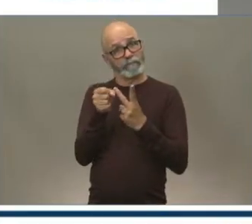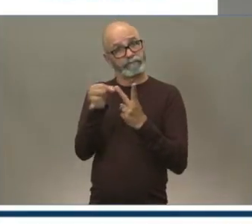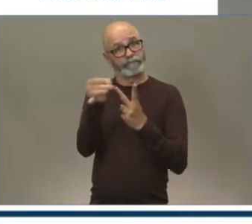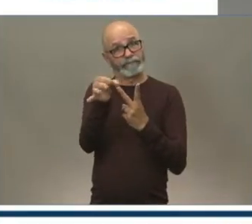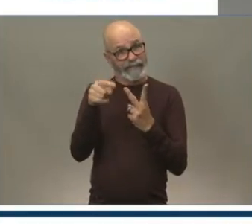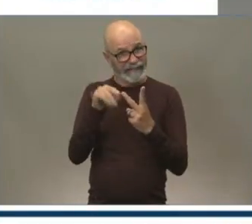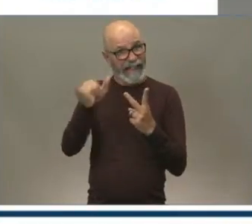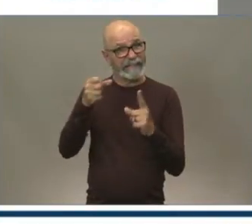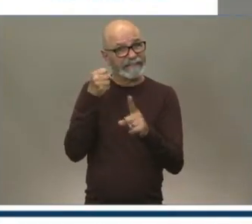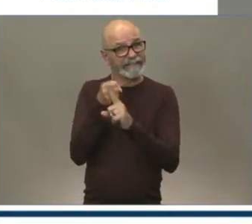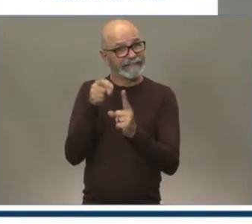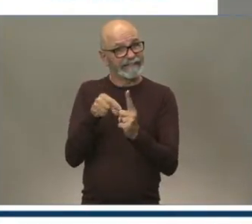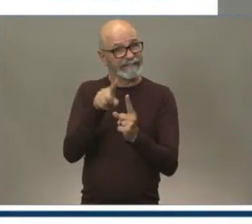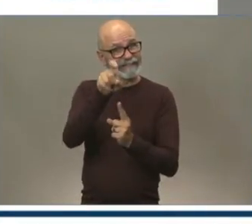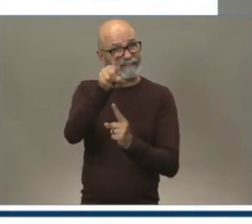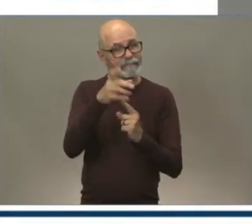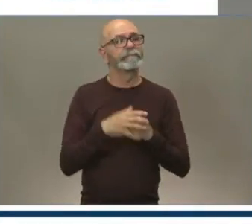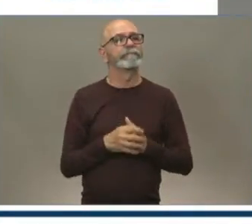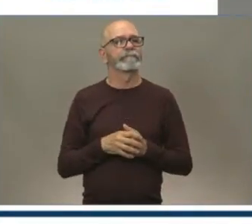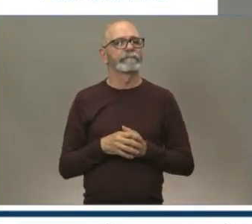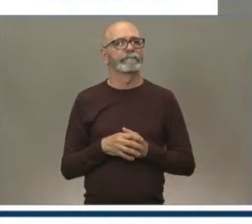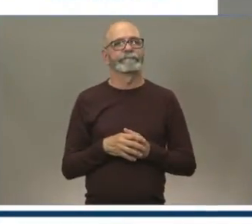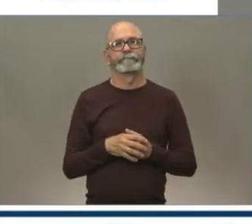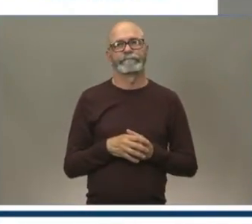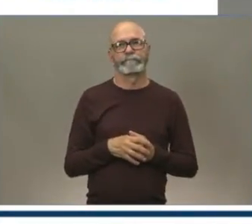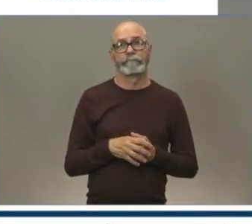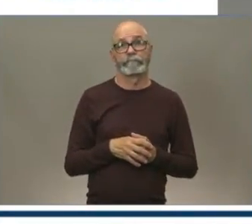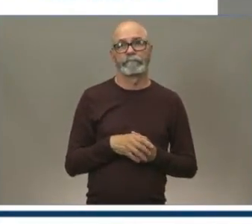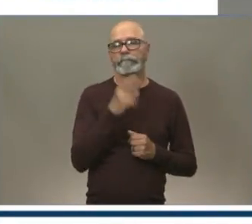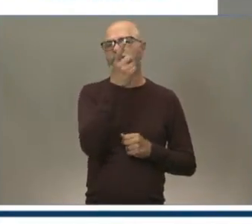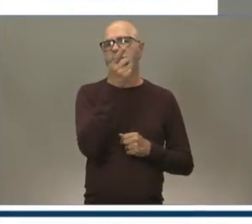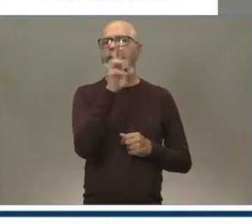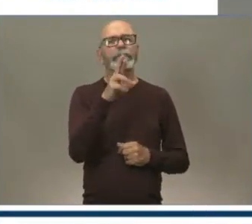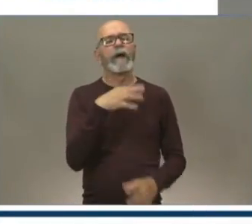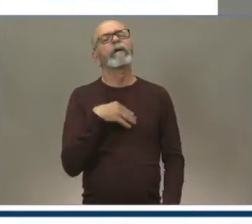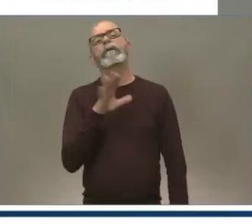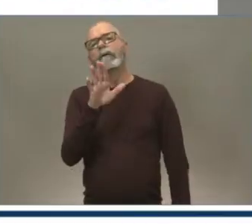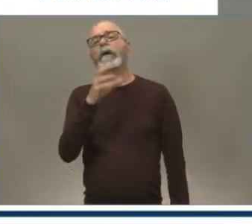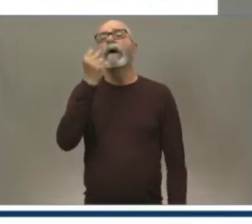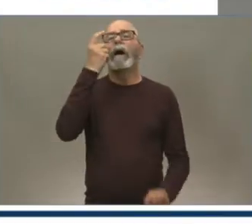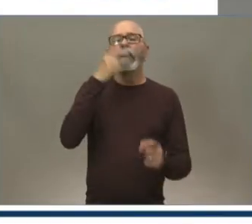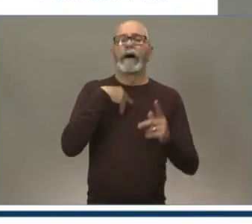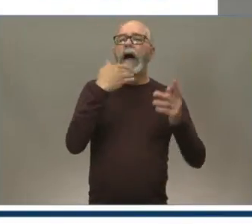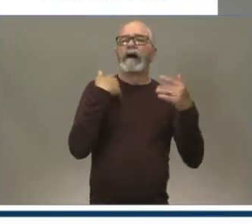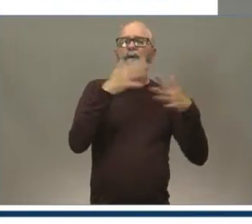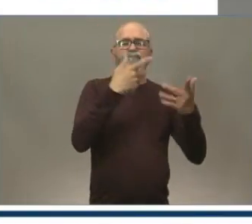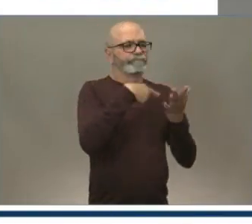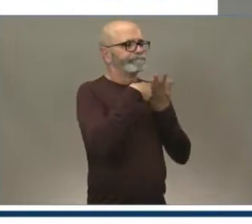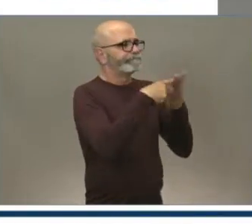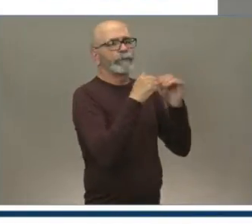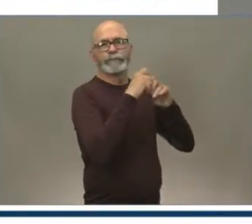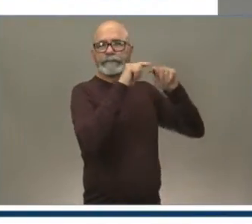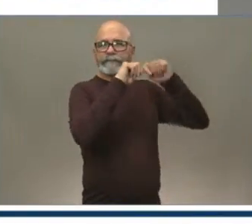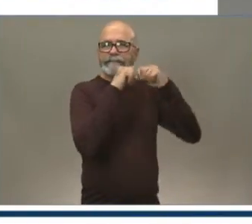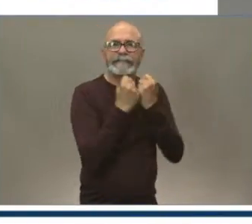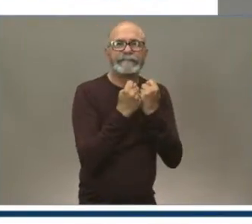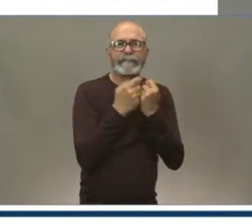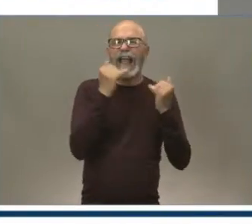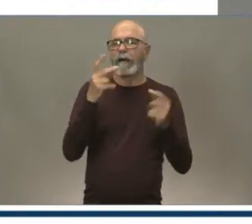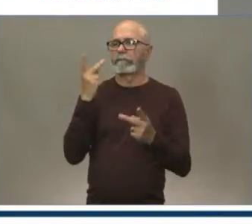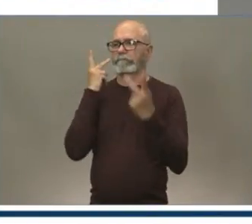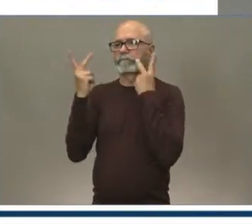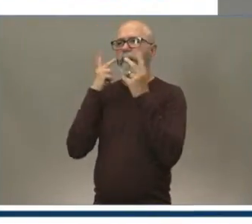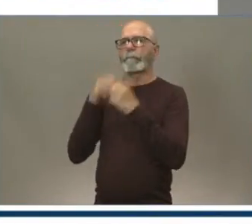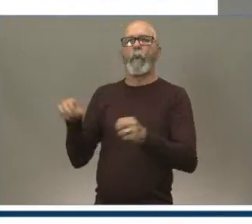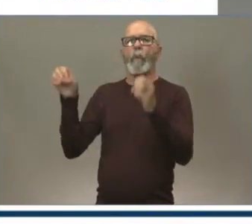I was talking to my medical officer of health team this morning, and they're saying they're seeing in cases in general that there is